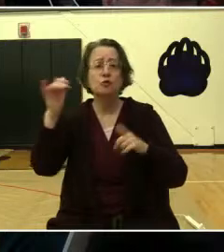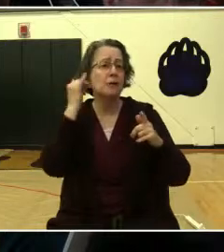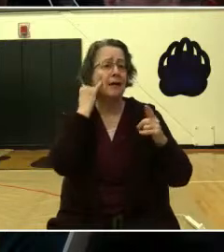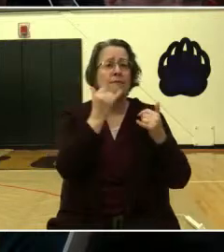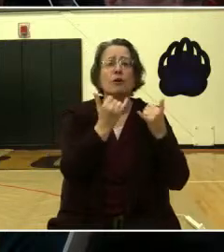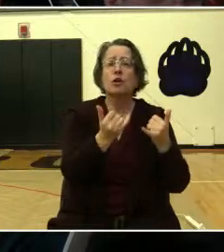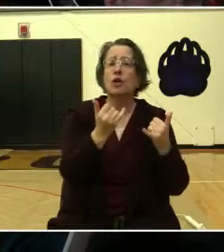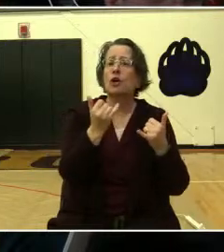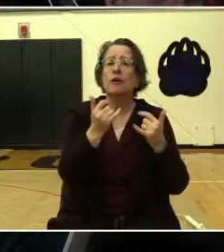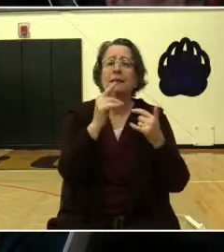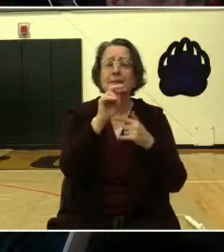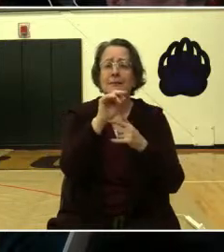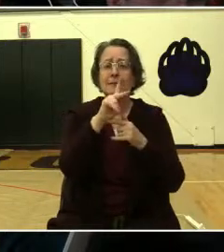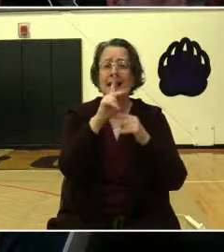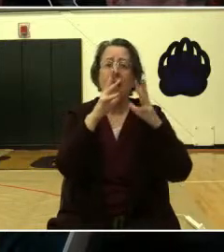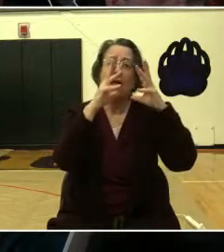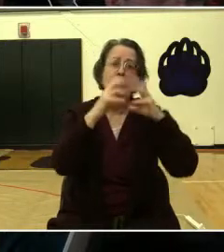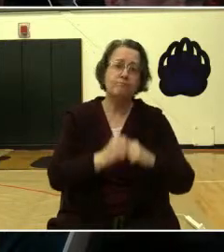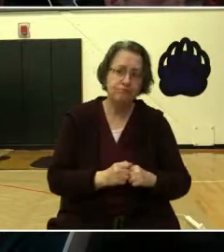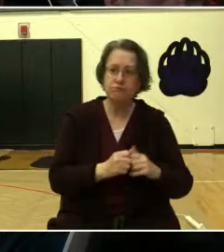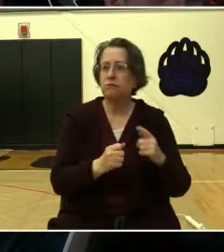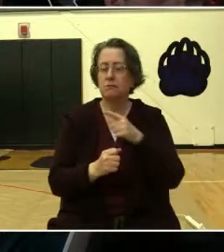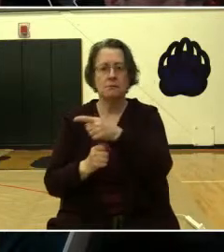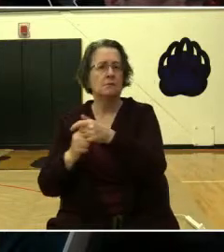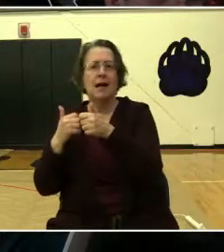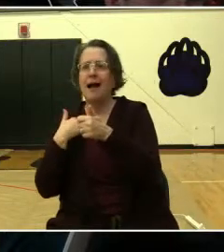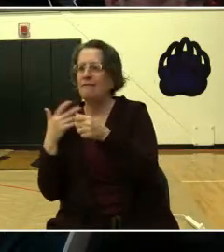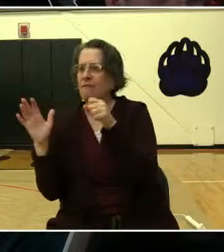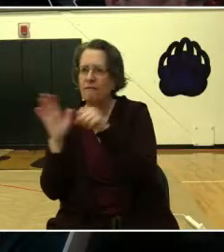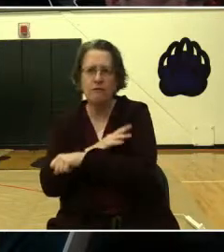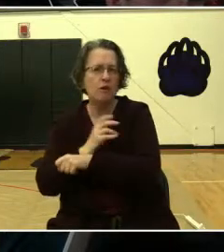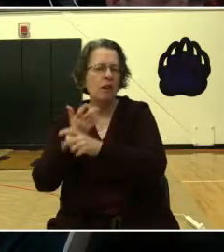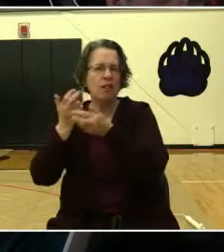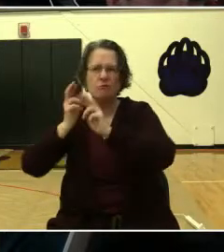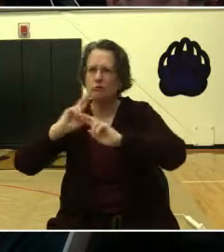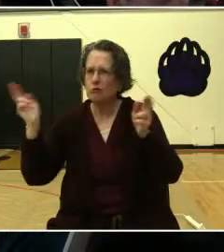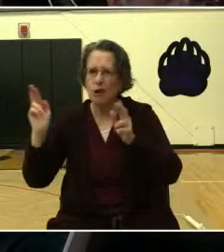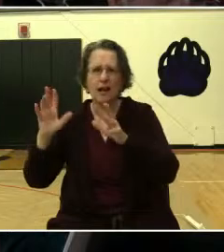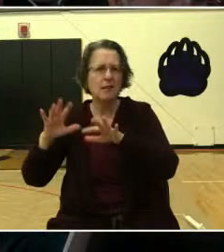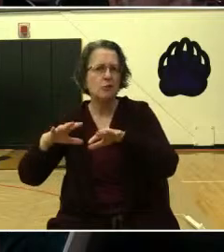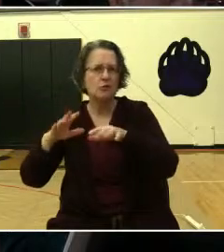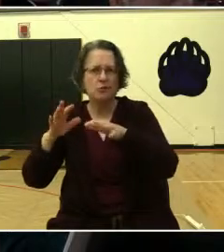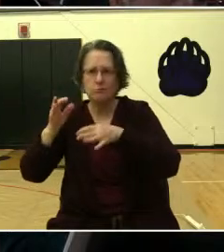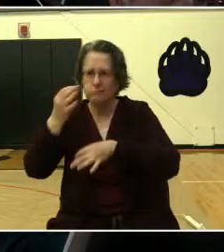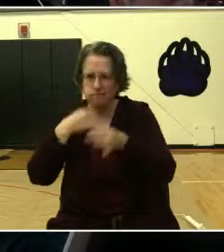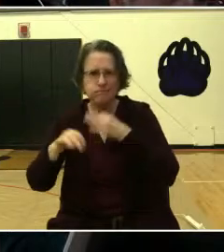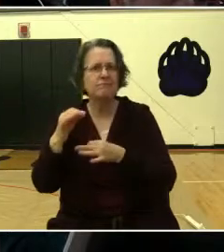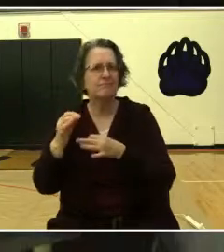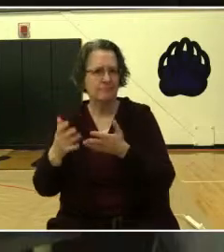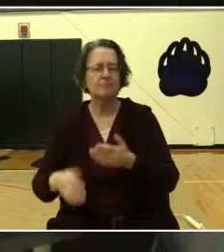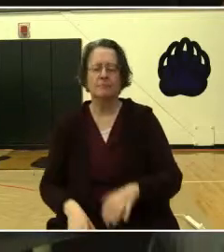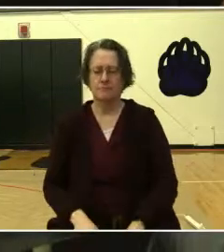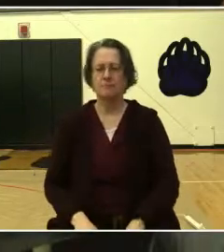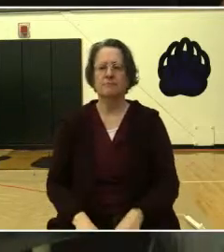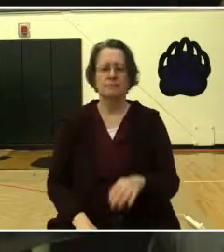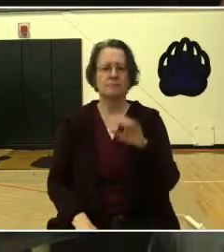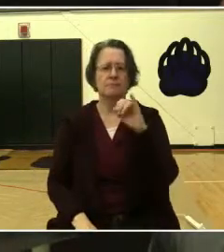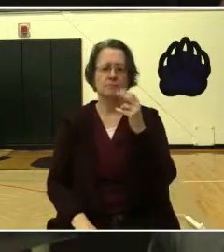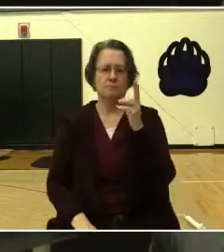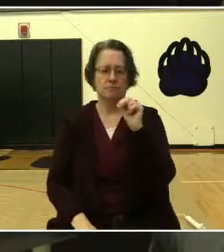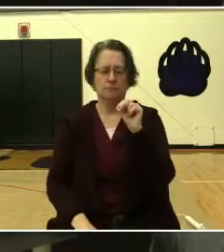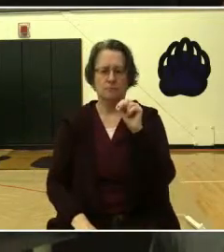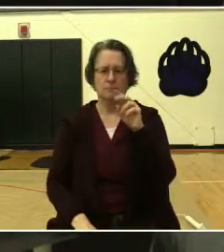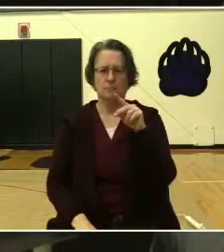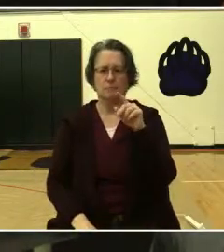existing tank member of the administration is interrogated yes Mr moderator I'd like to